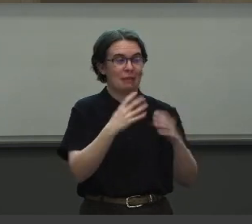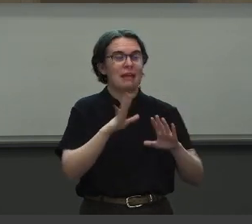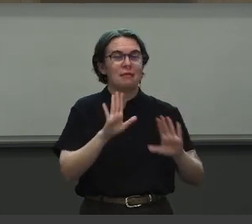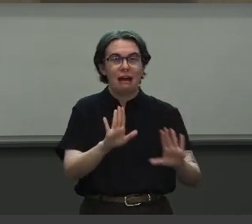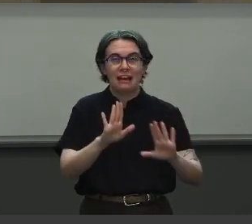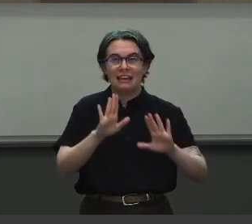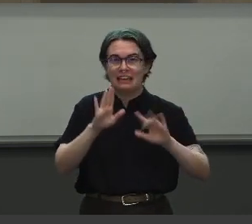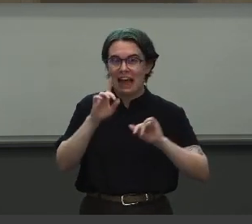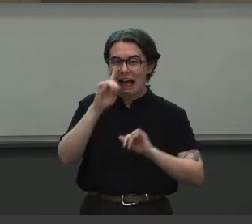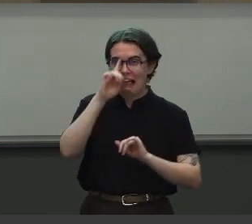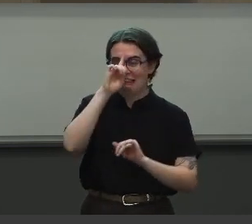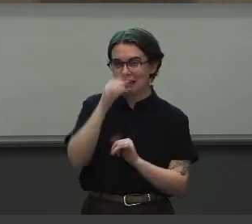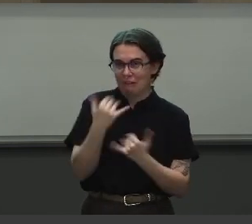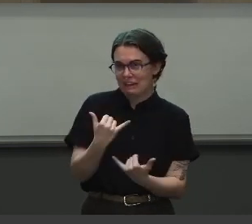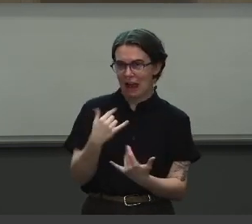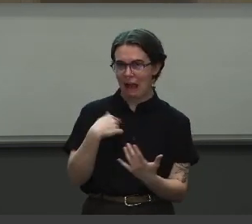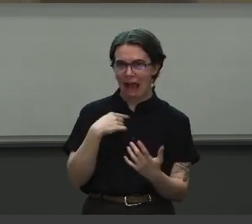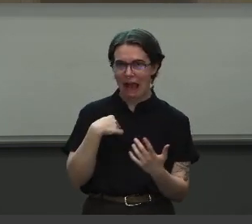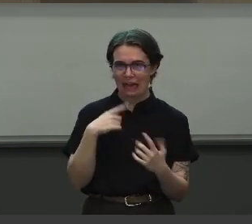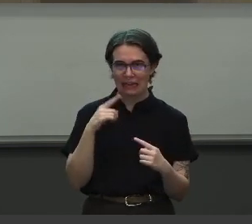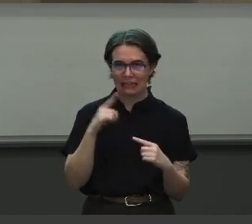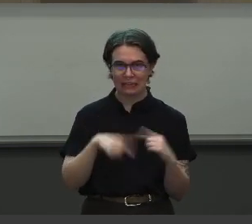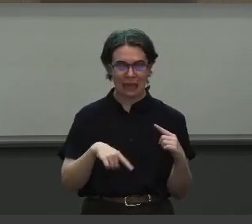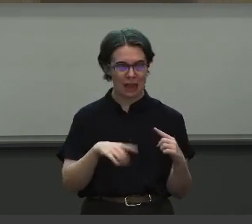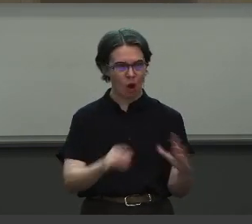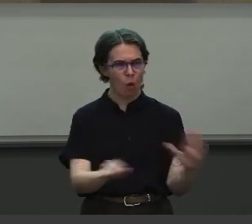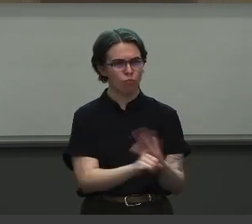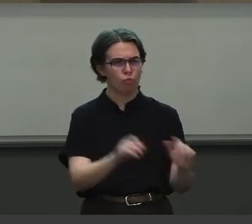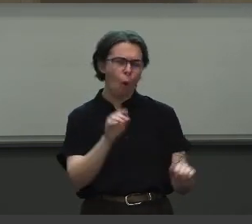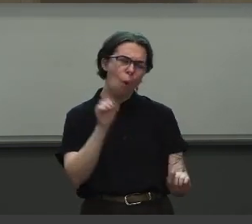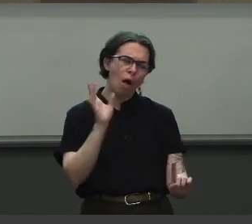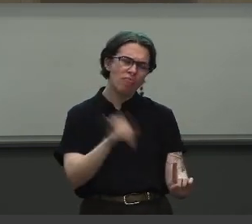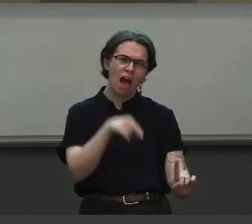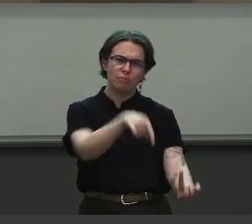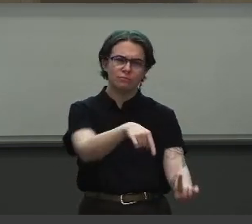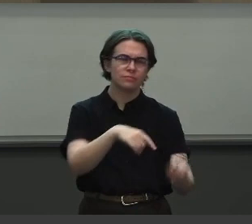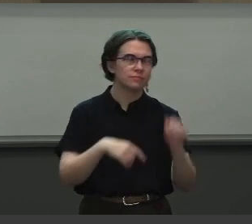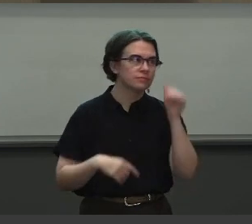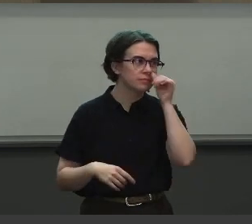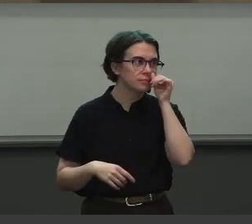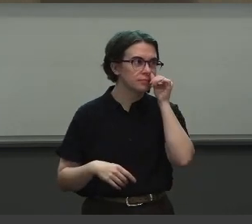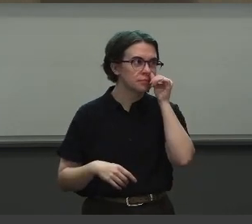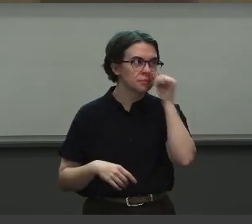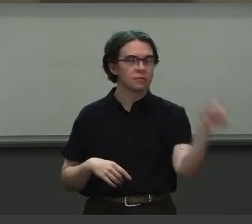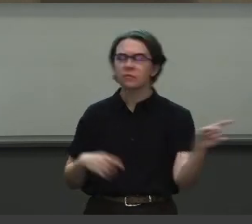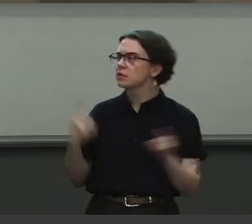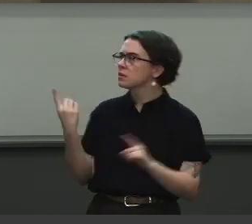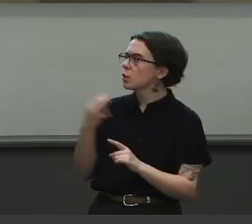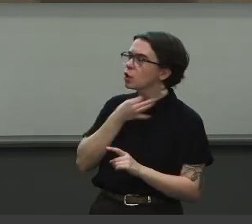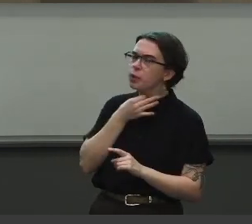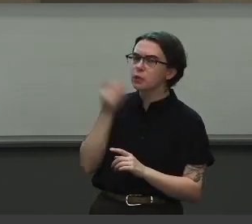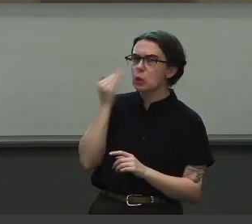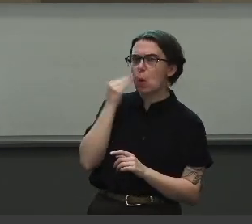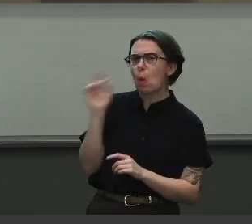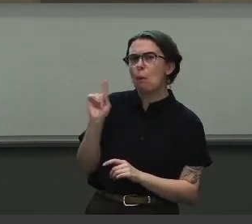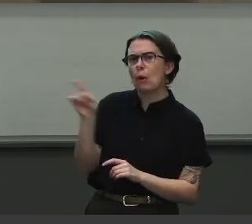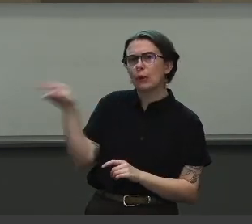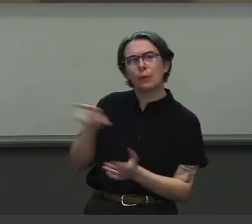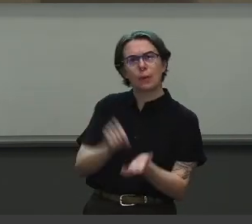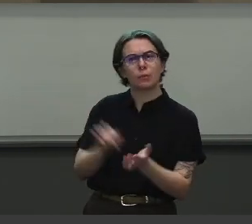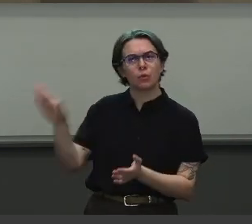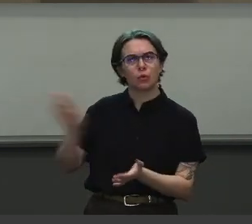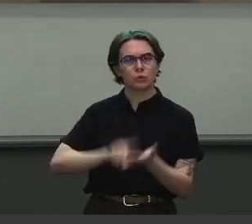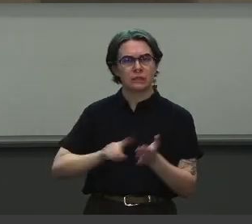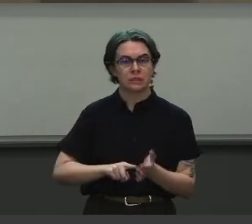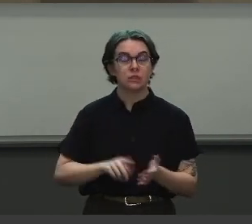that computation okay. That quick in my head. Let her know. Someone wanted to know where you're publishing your results. This is